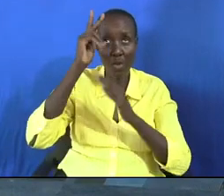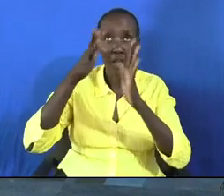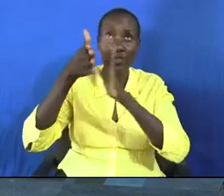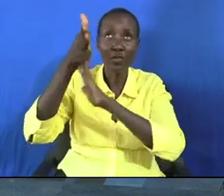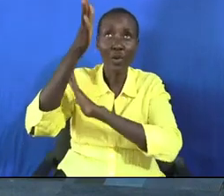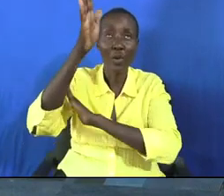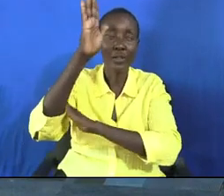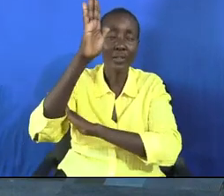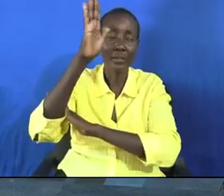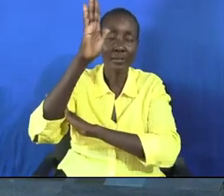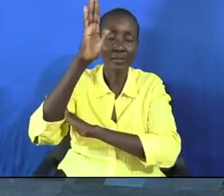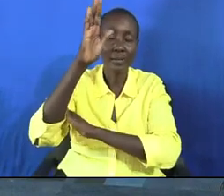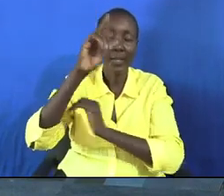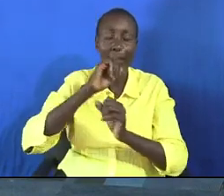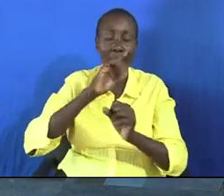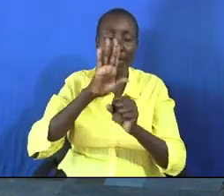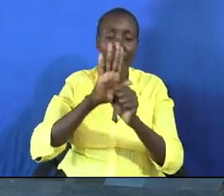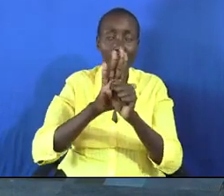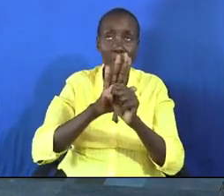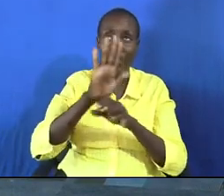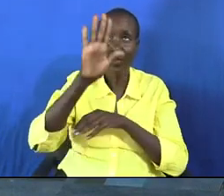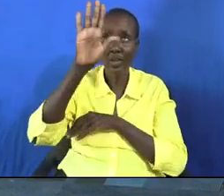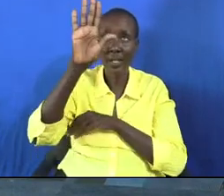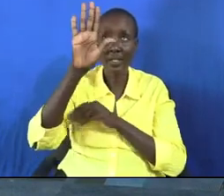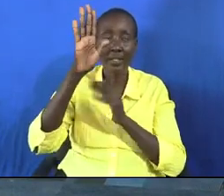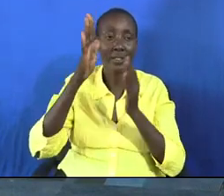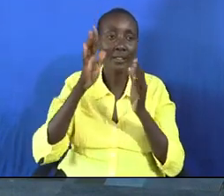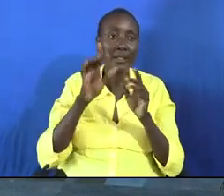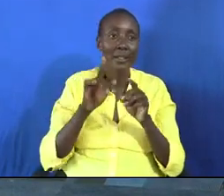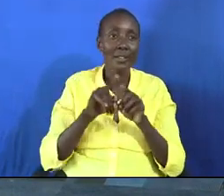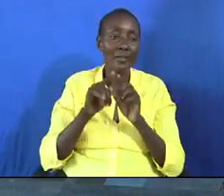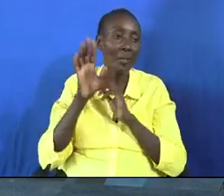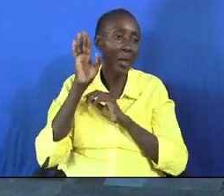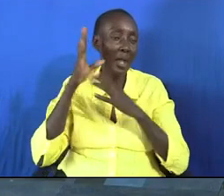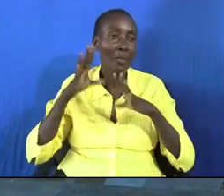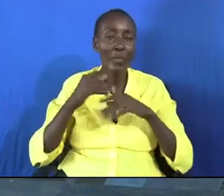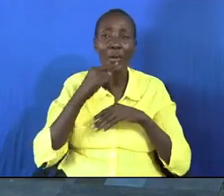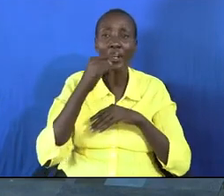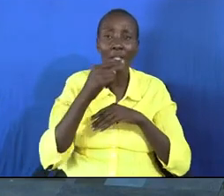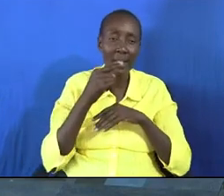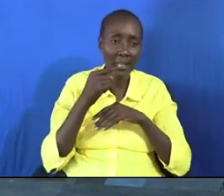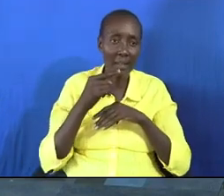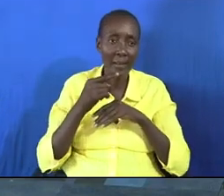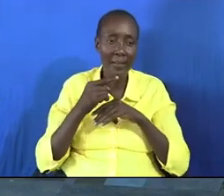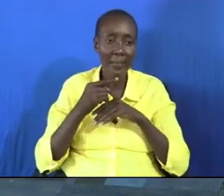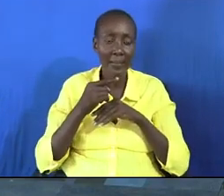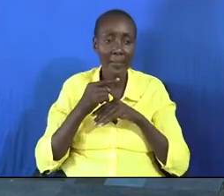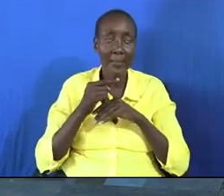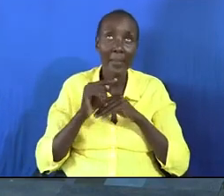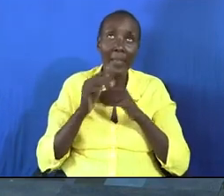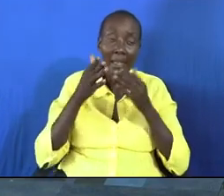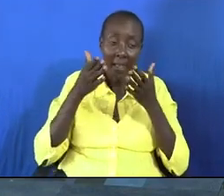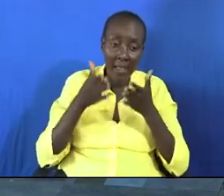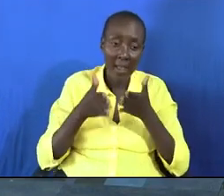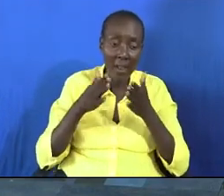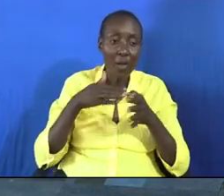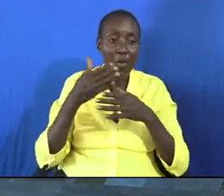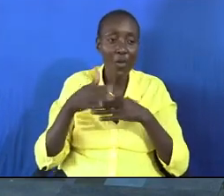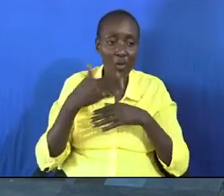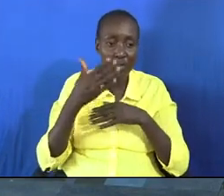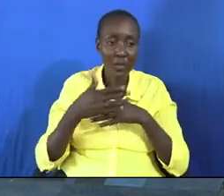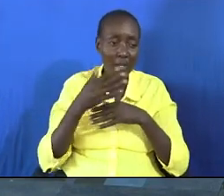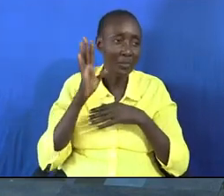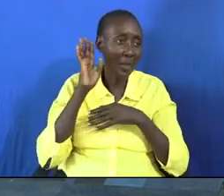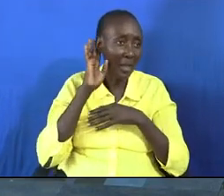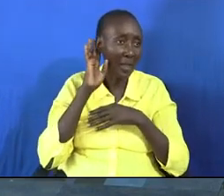God, the promises, I have heard it said from the pulpit here many, many